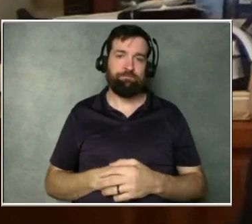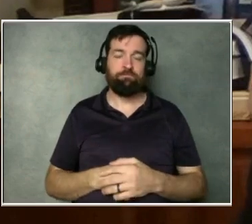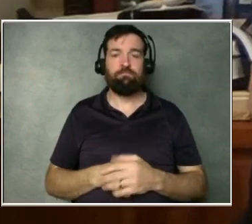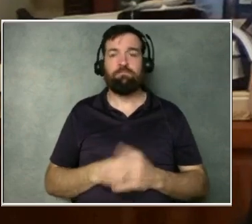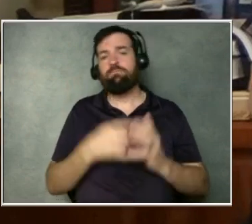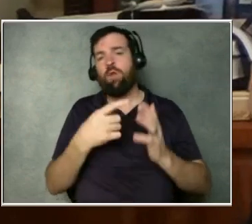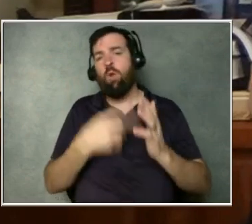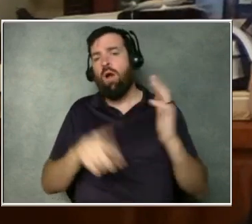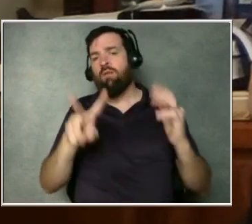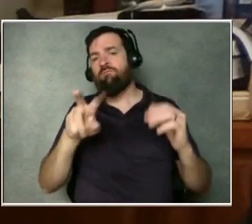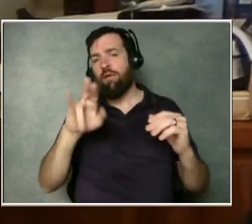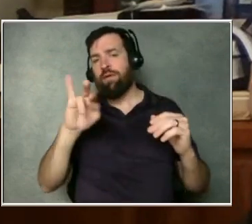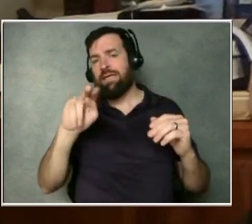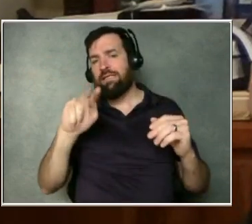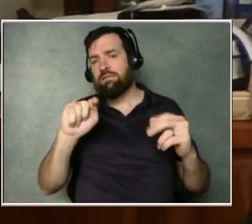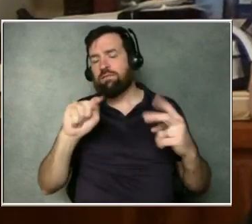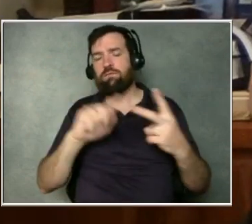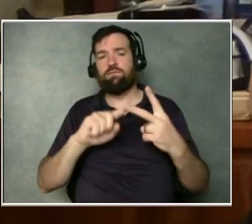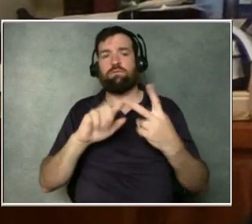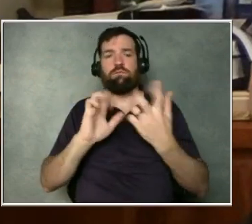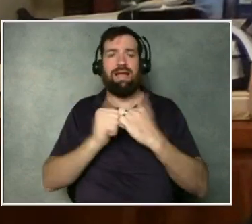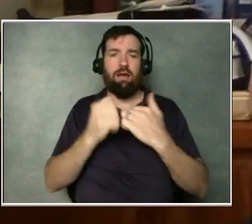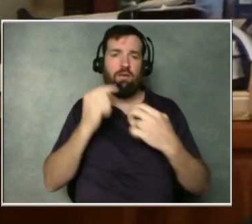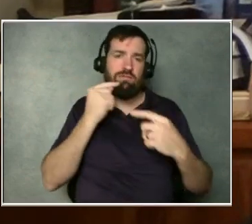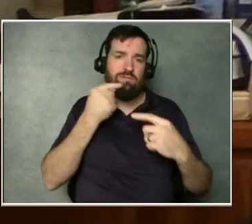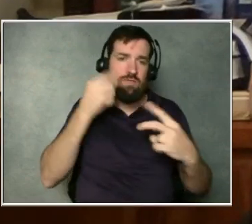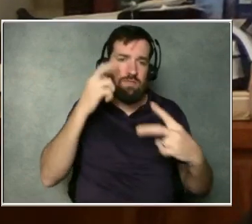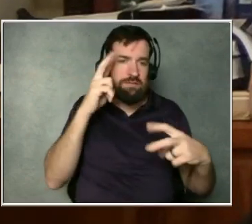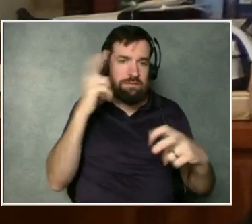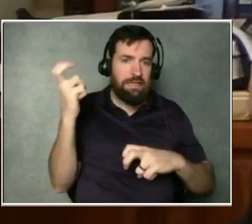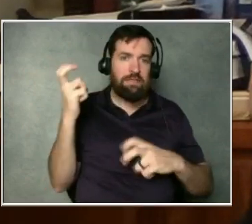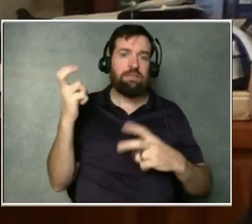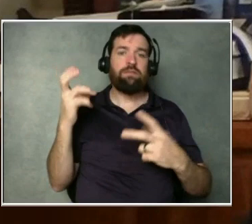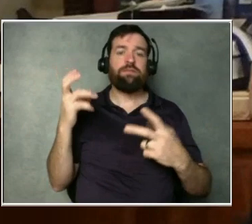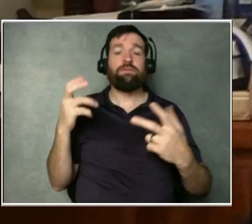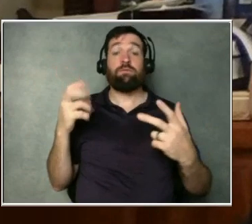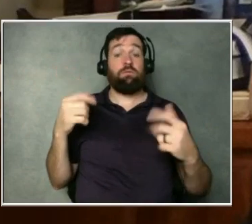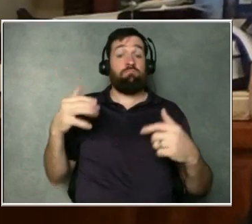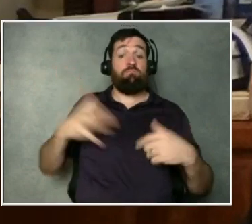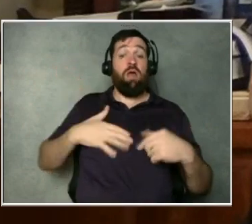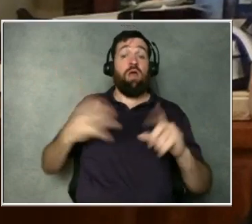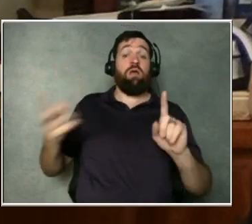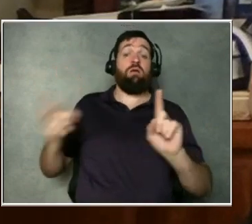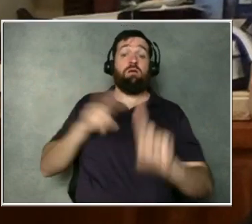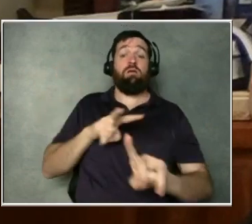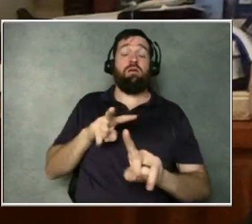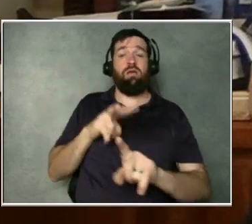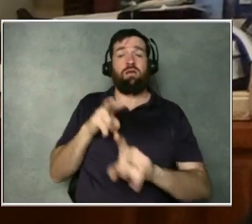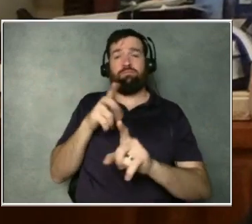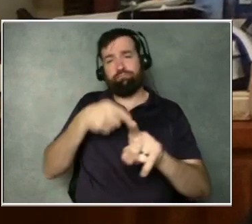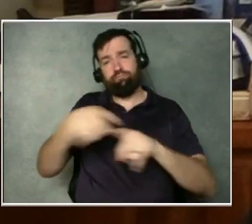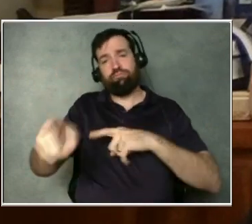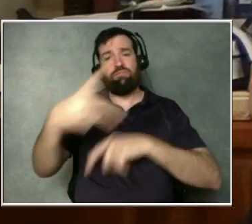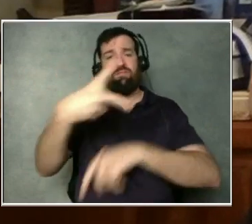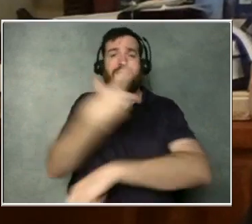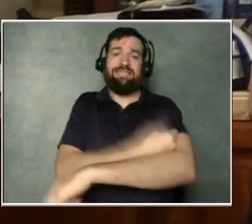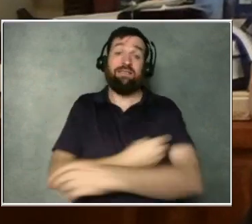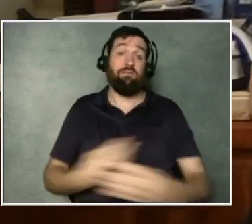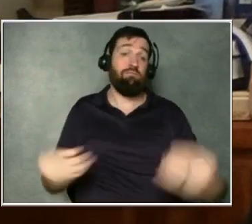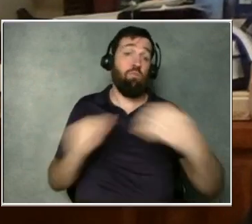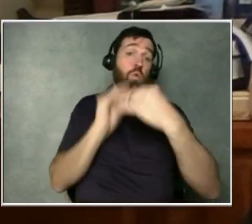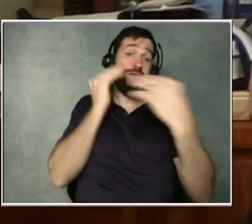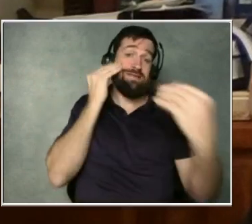variants, you don't know how sick people are from that. So, you know, to me, as a vaccinologist, the more data, the